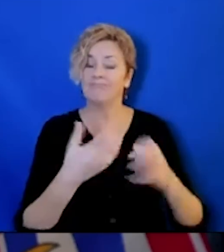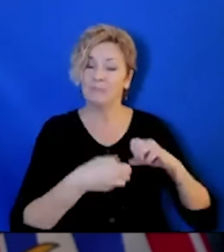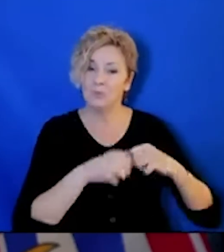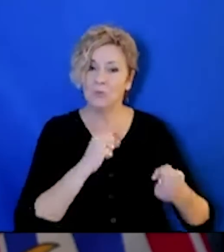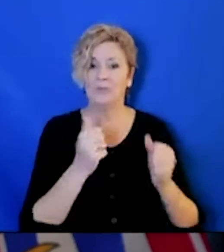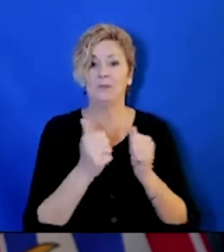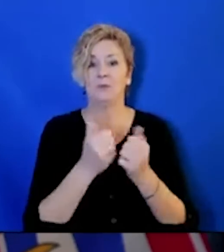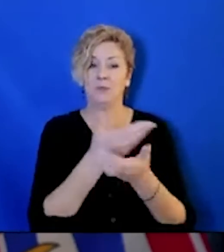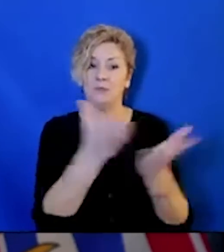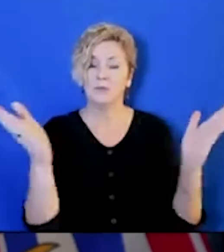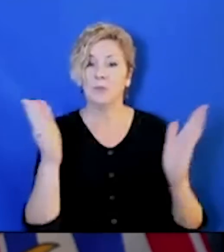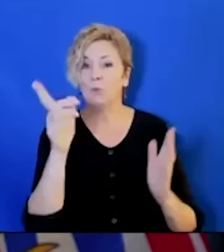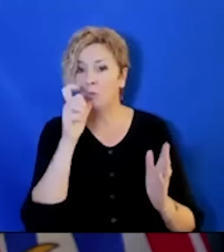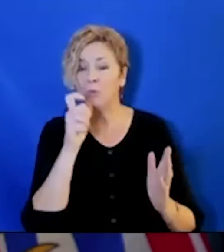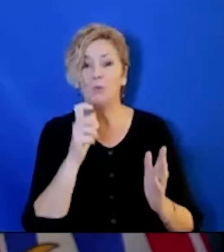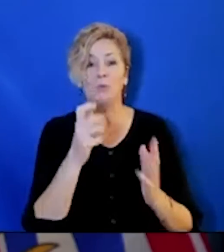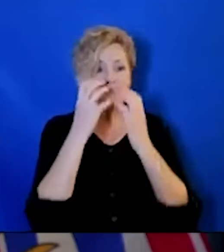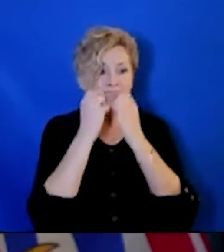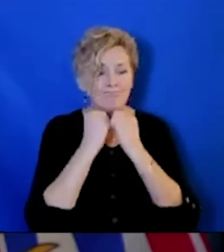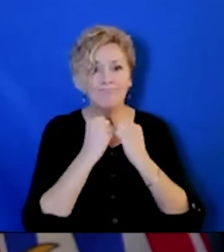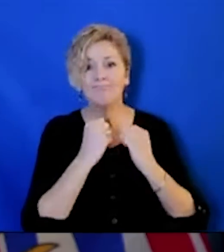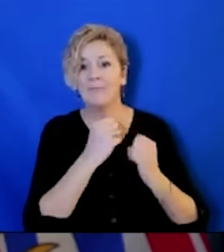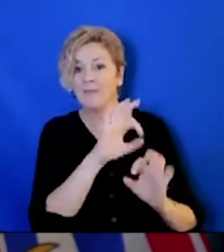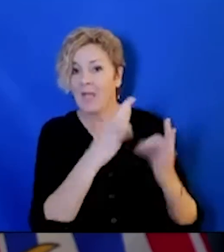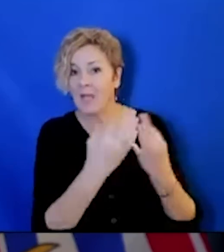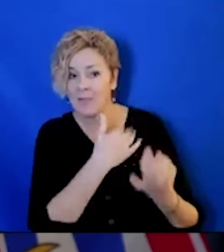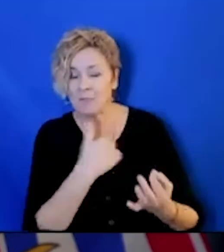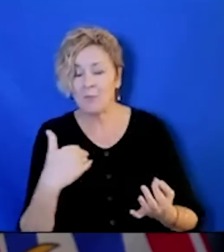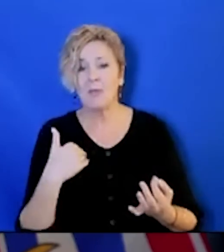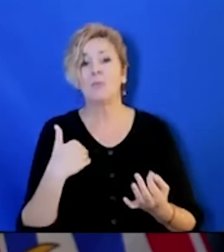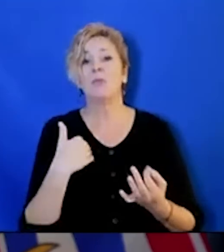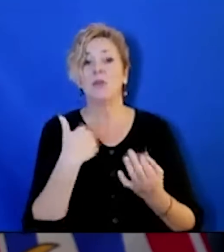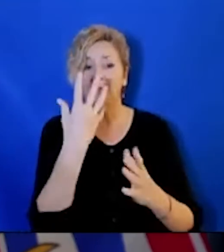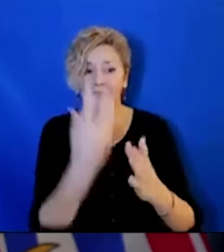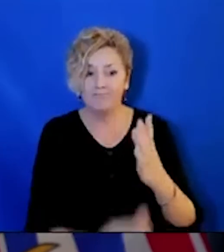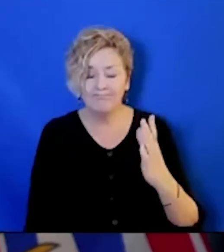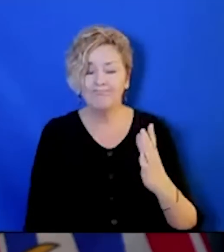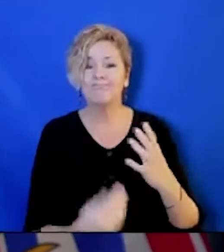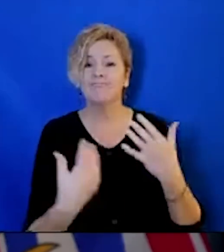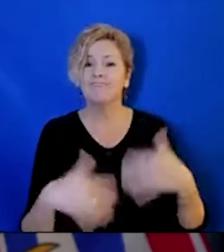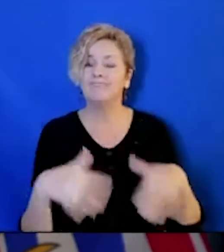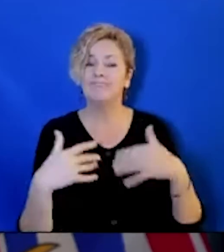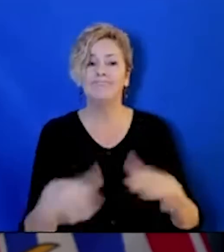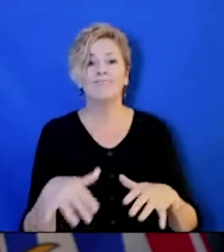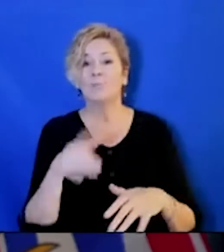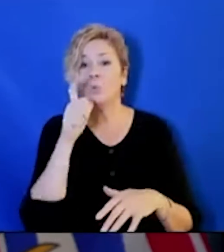teams, who I know are also upset every time we lose somebody, and to our communities.